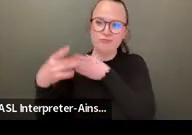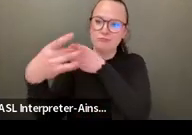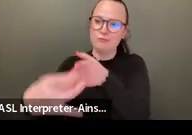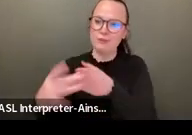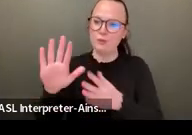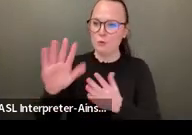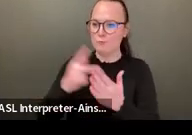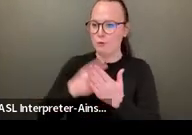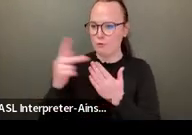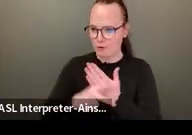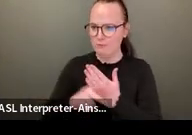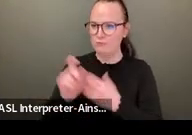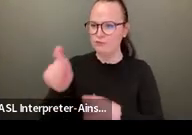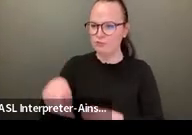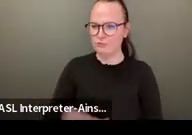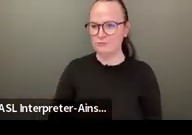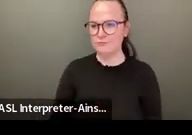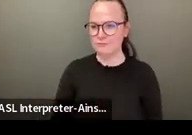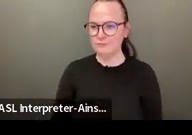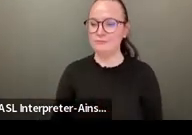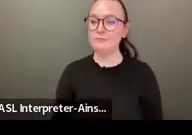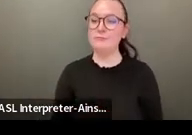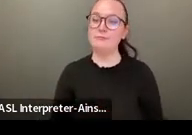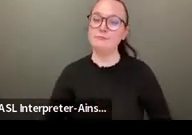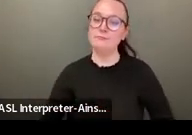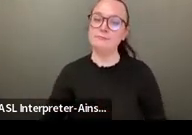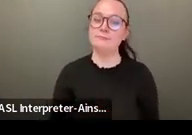are really